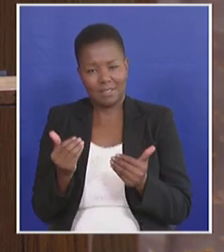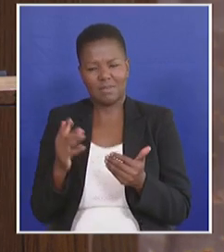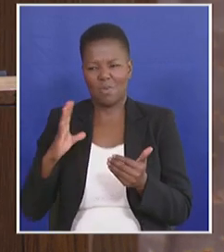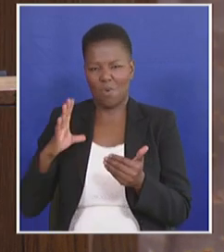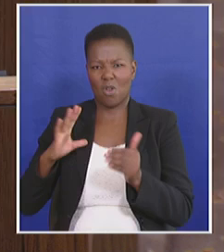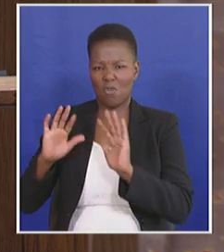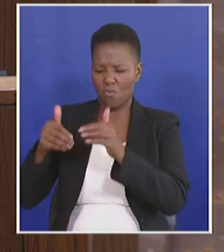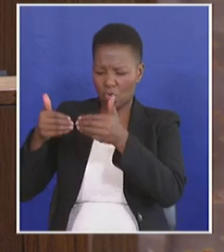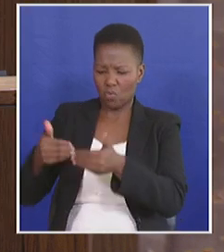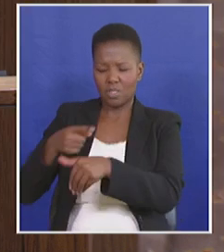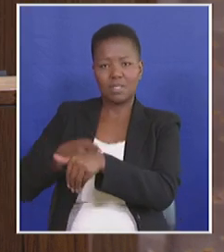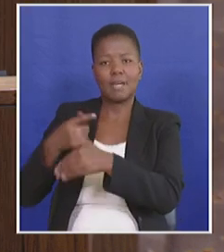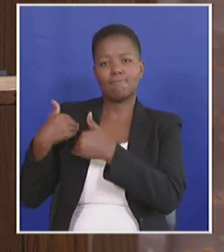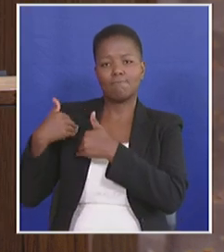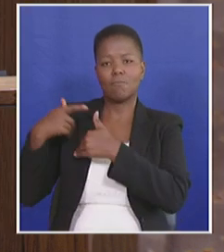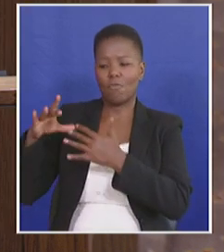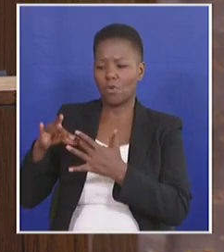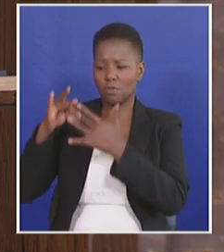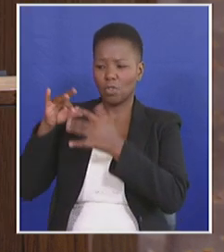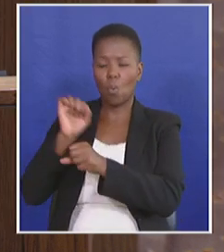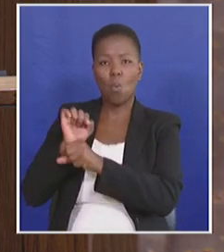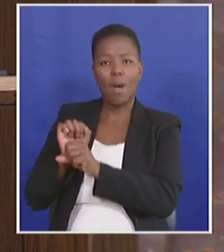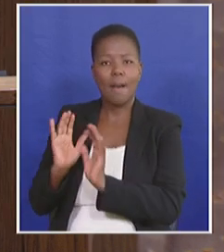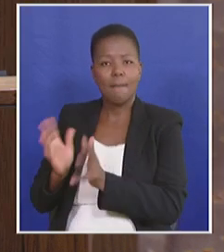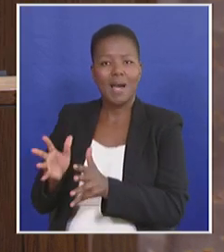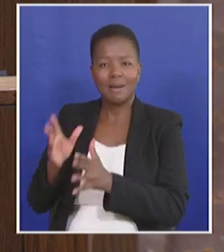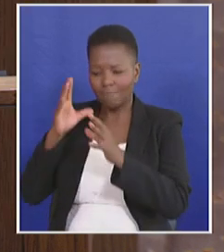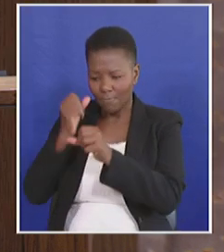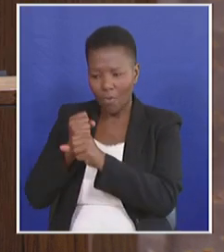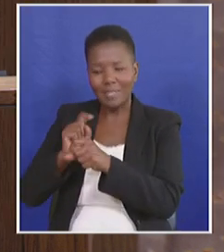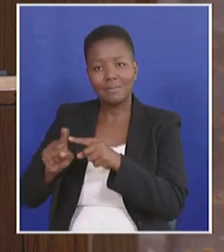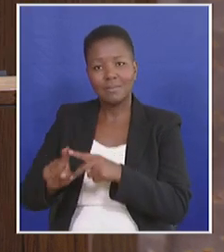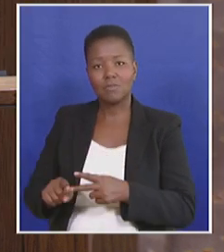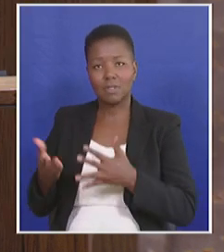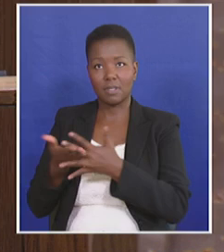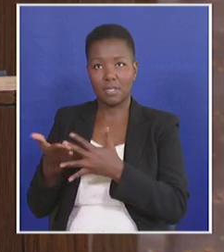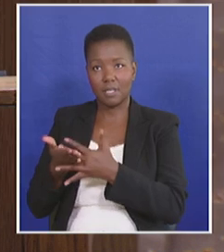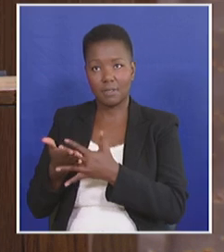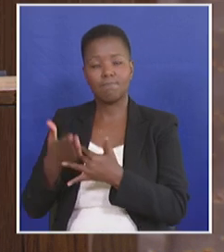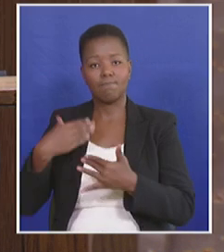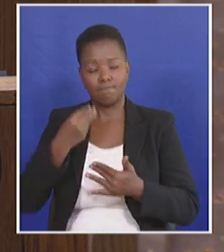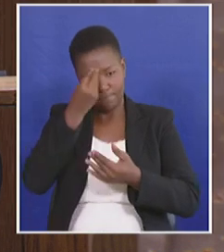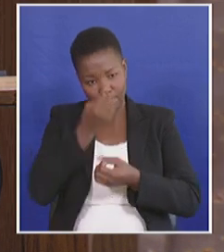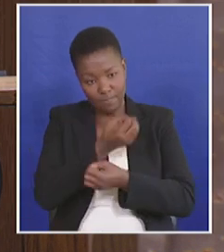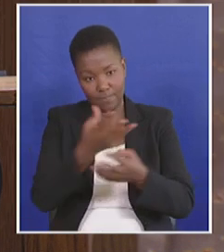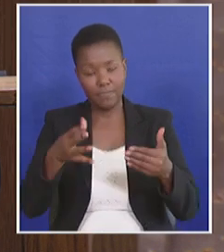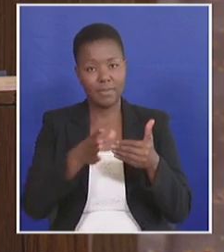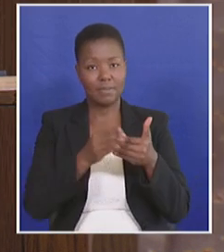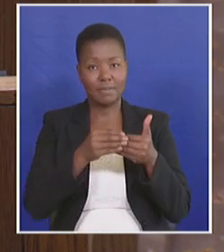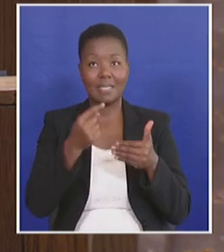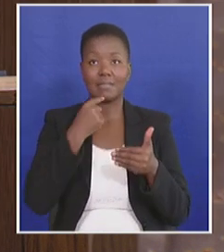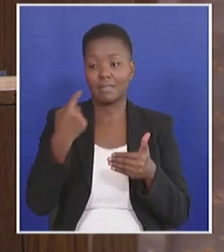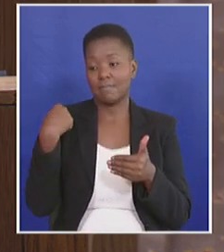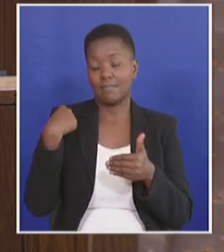Directorate for Special Operations dealt with individual cases. I want to assure the honourable members of this House that the prosecution of apartheid